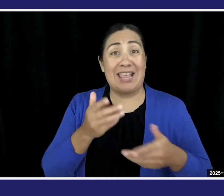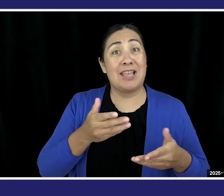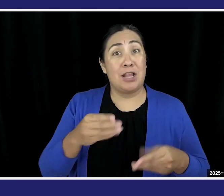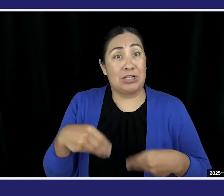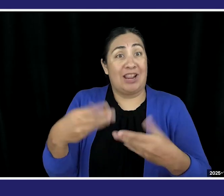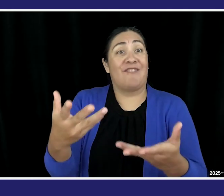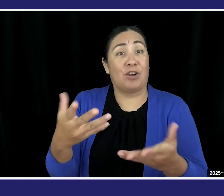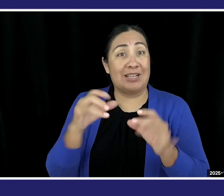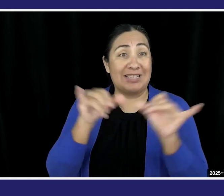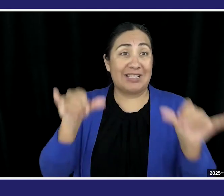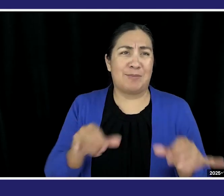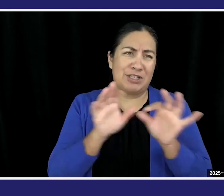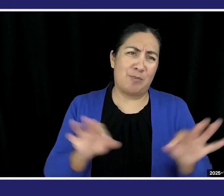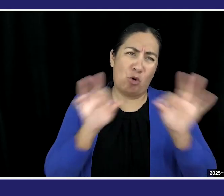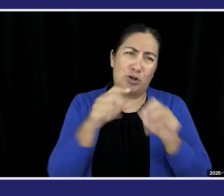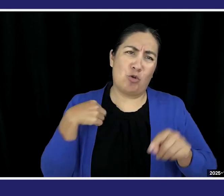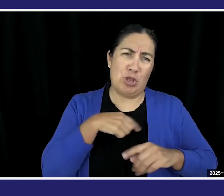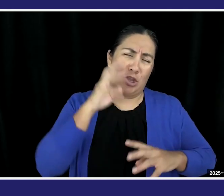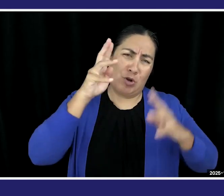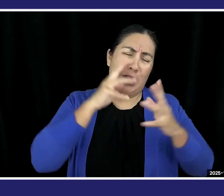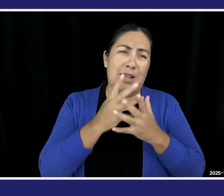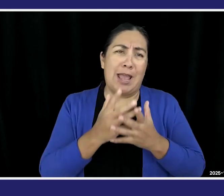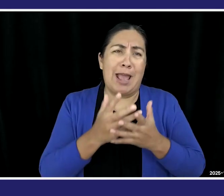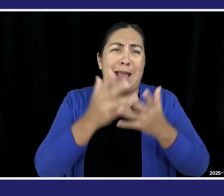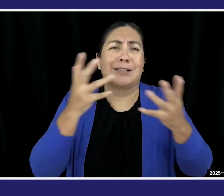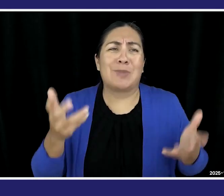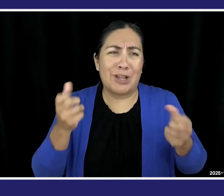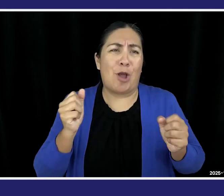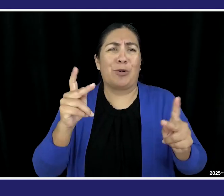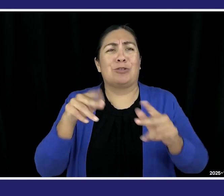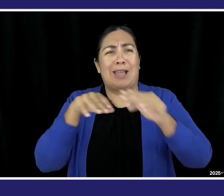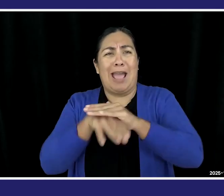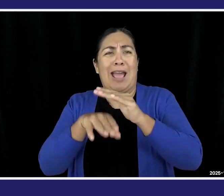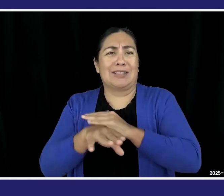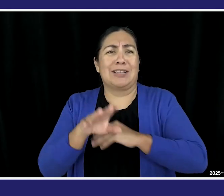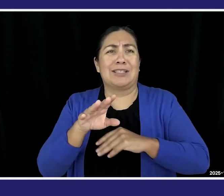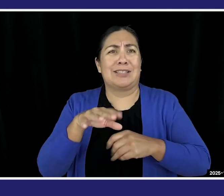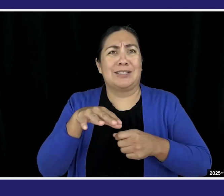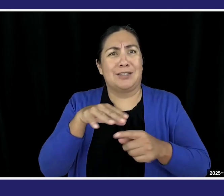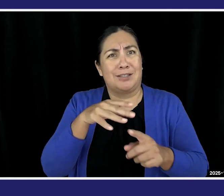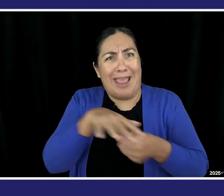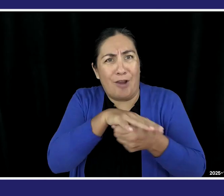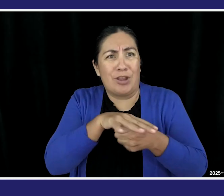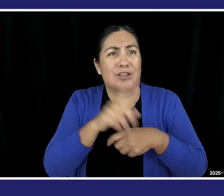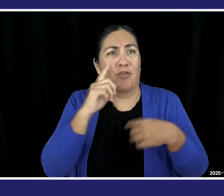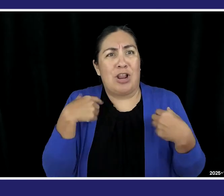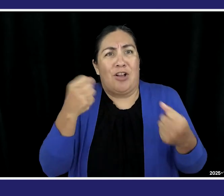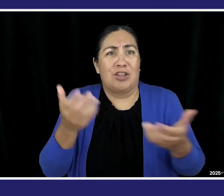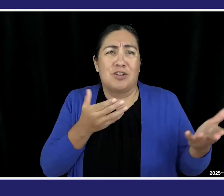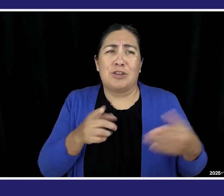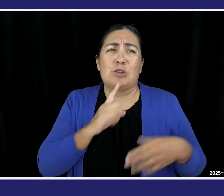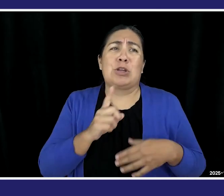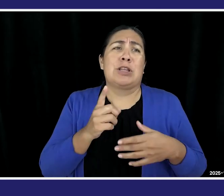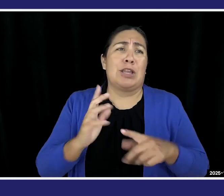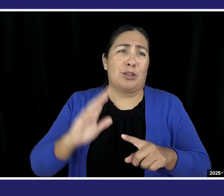access points for health services. As many previous individuals said, there's so many cuts right now to health services across California.